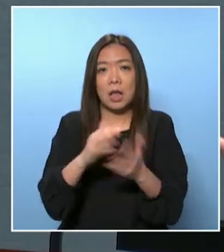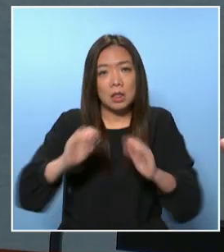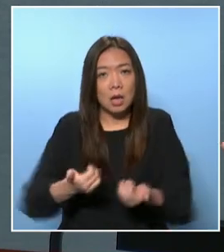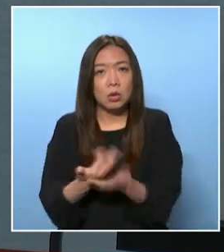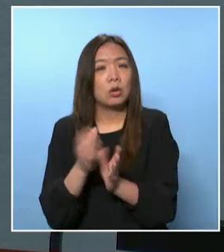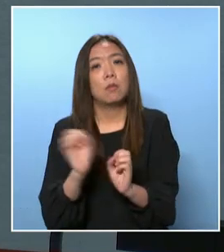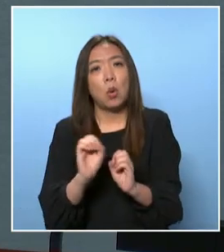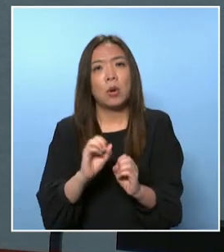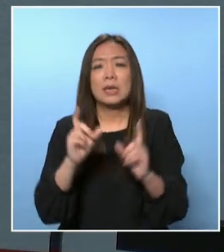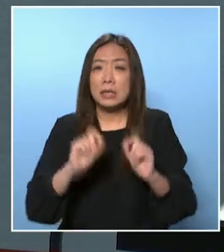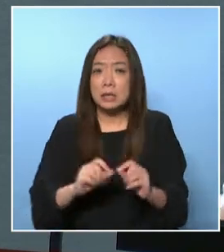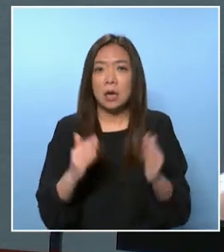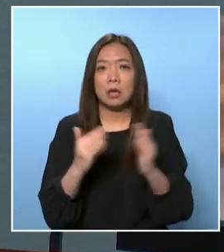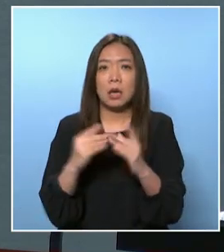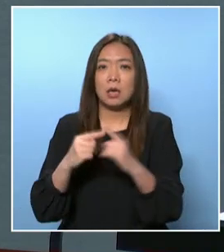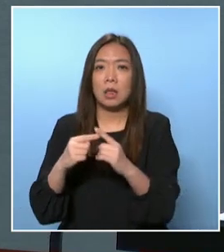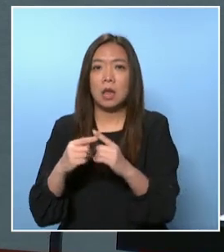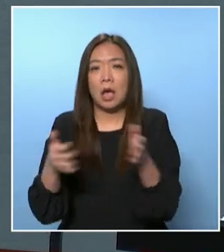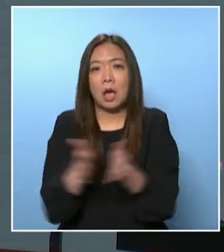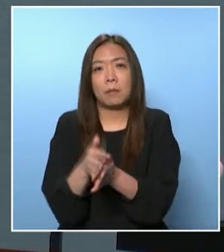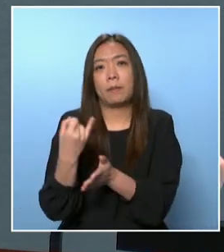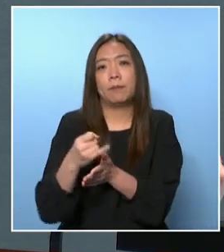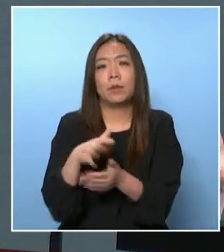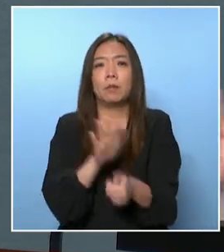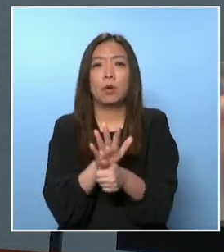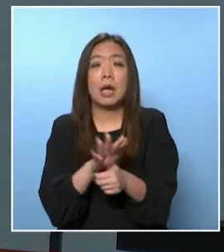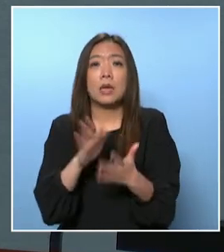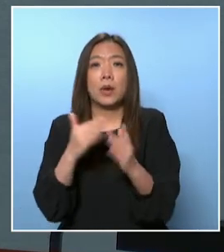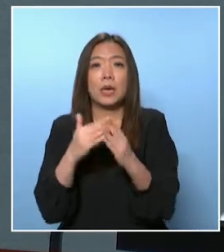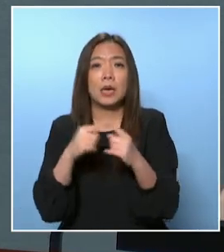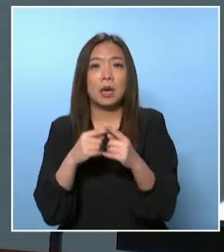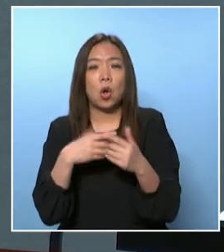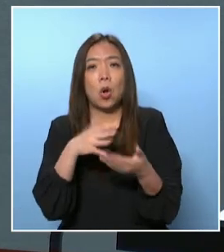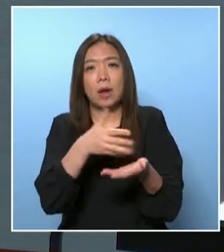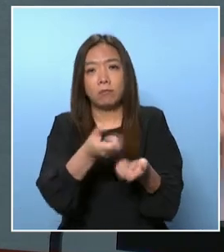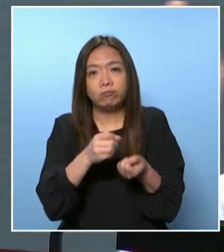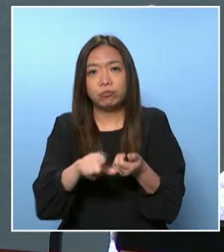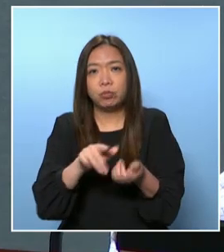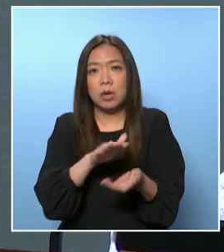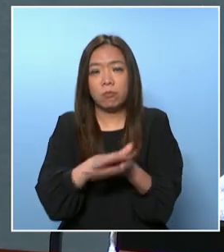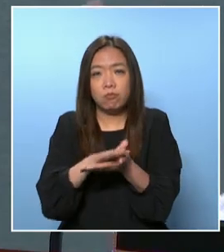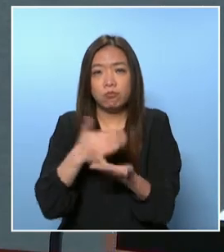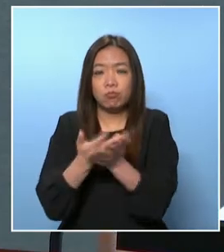of the patient, meaning that it cannot be a family member.